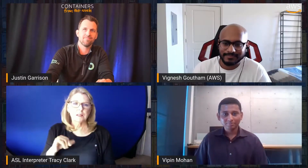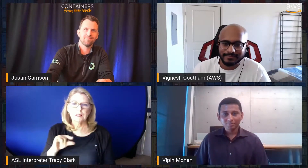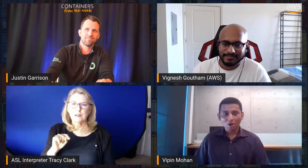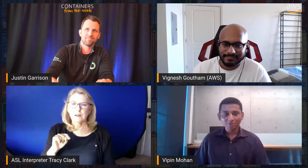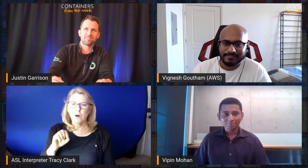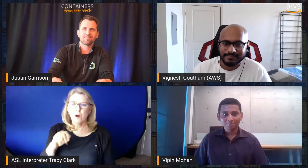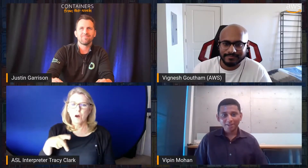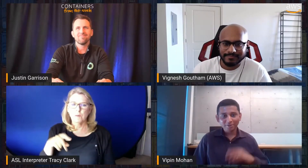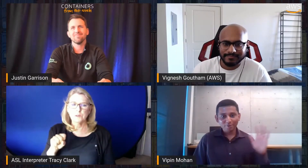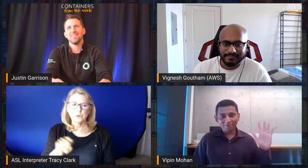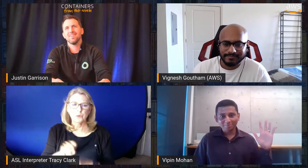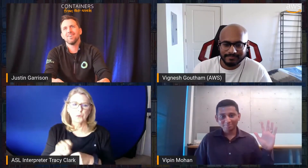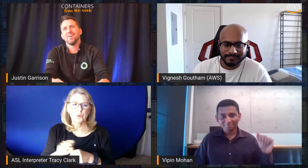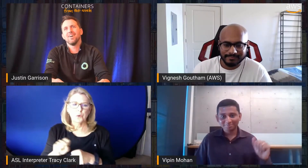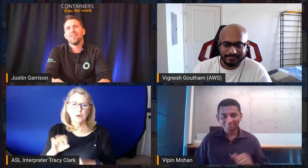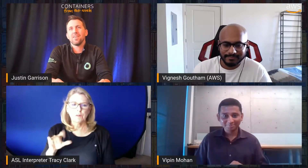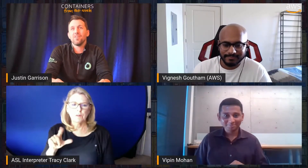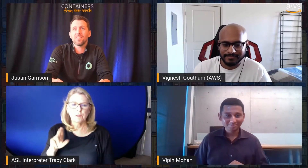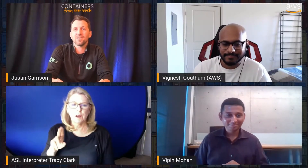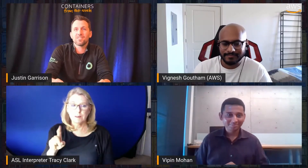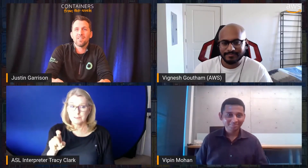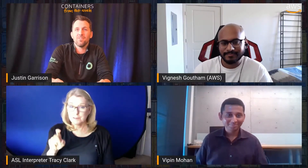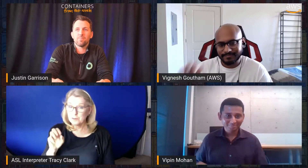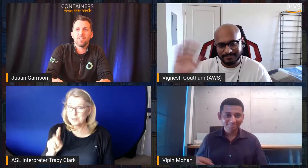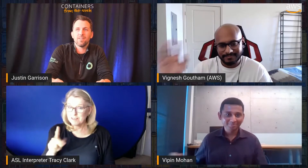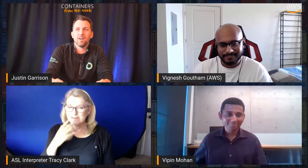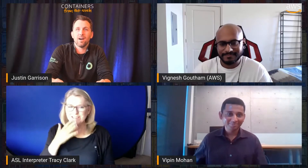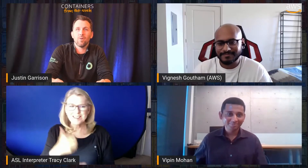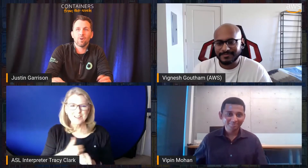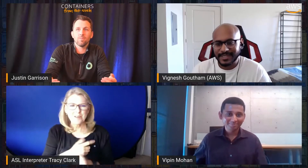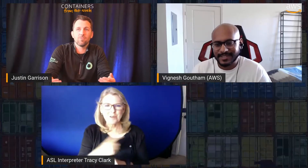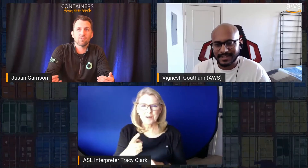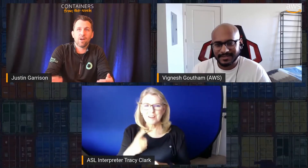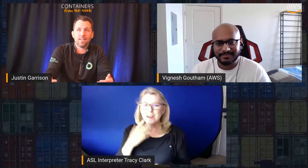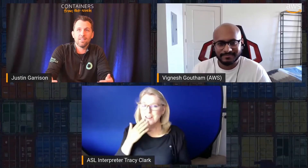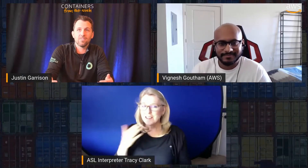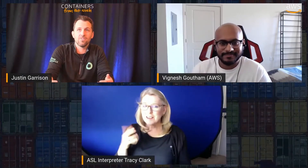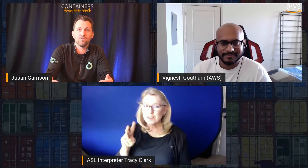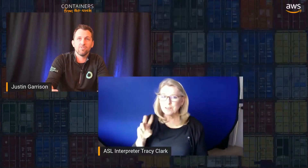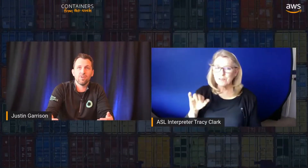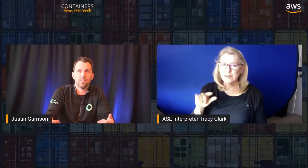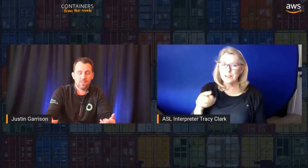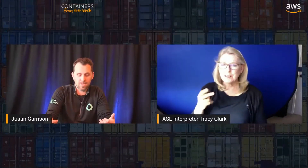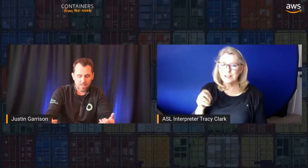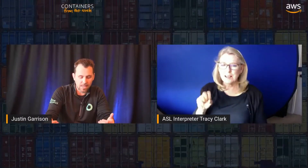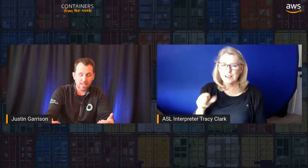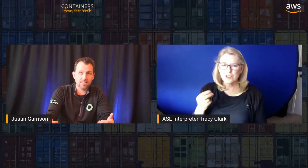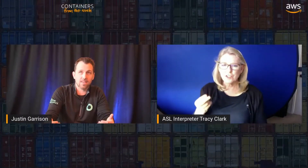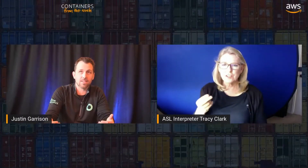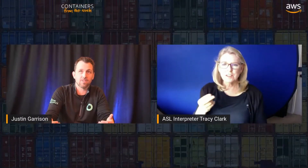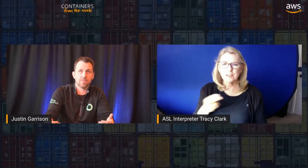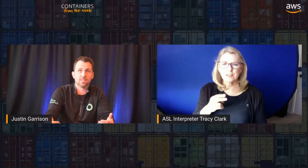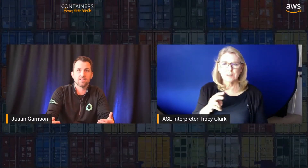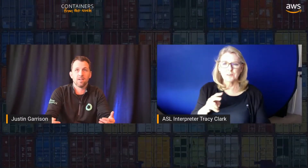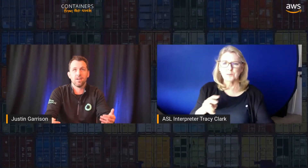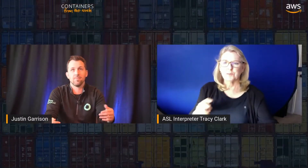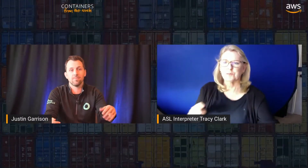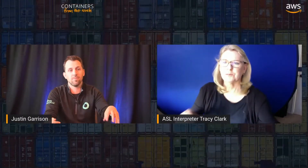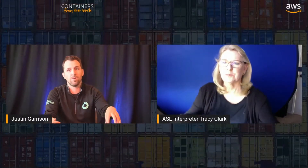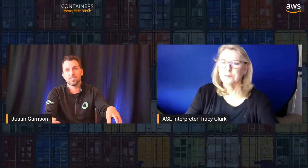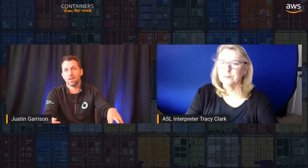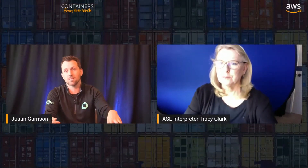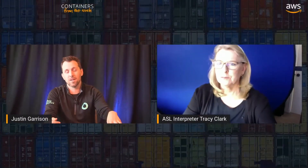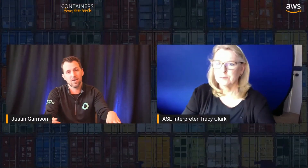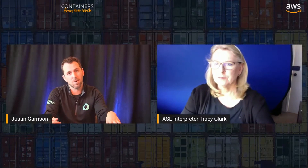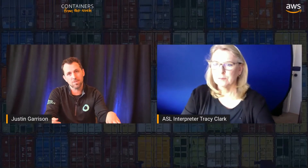right? Awesome. Thanks, everyone. Thank you, Vignesh. Thank you, Vipin. We're going to move guys. right into the EKS Connector bits.